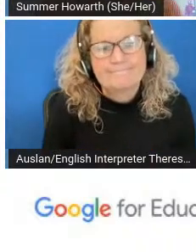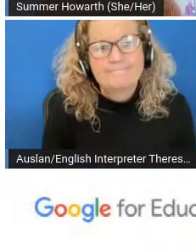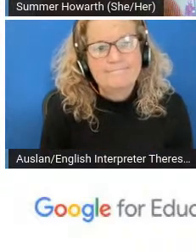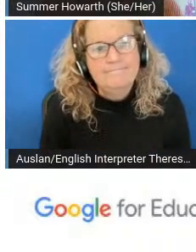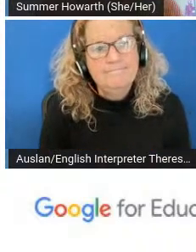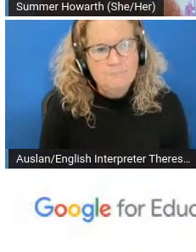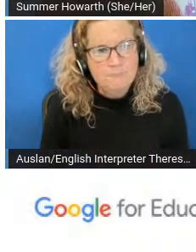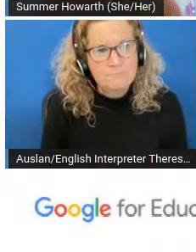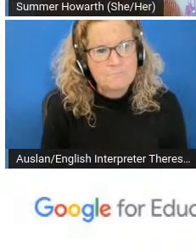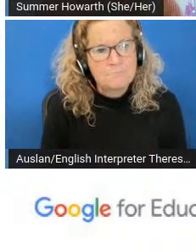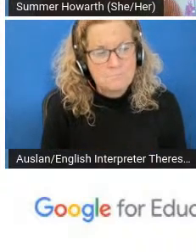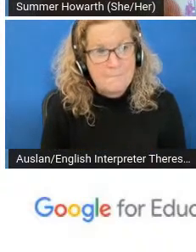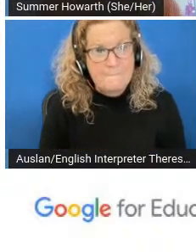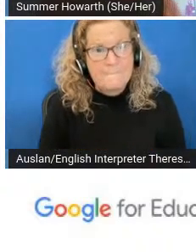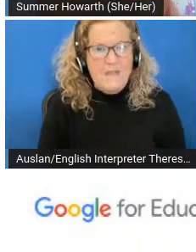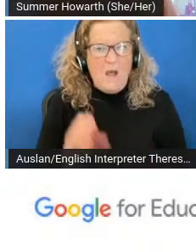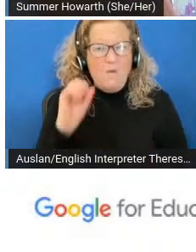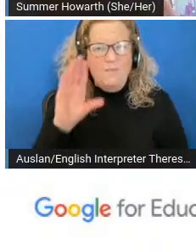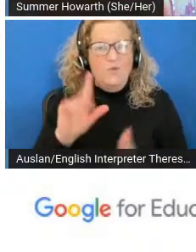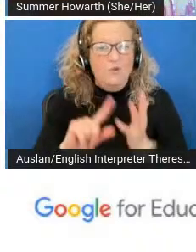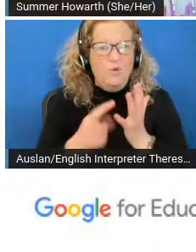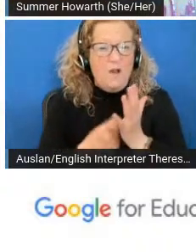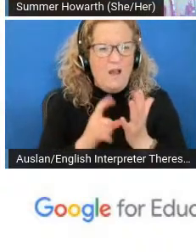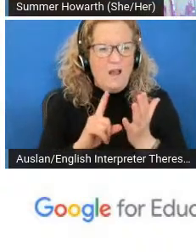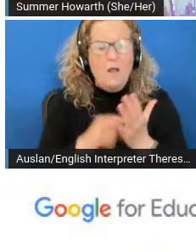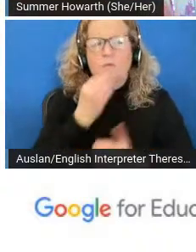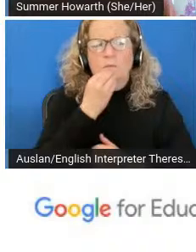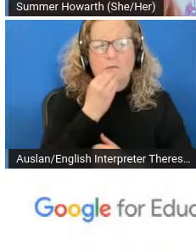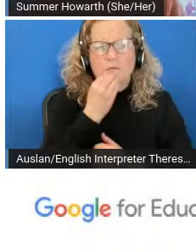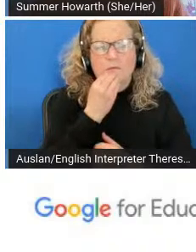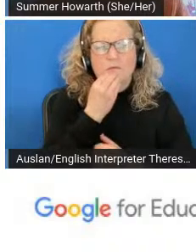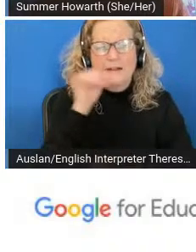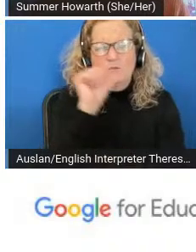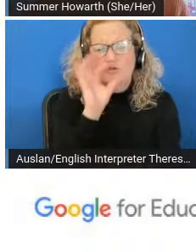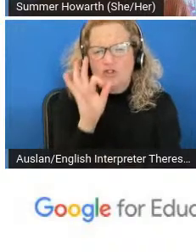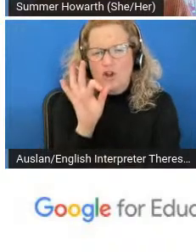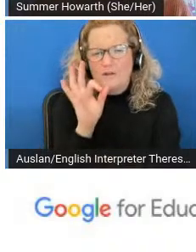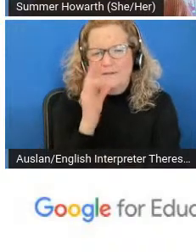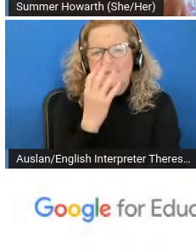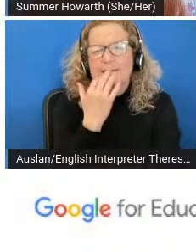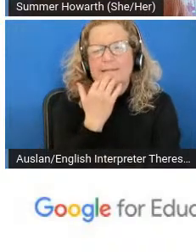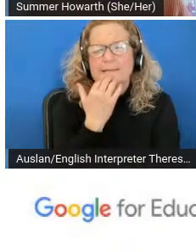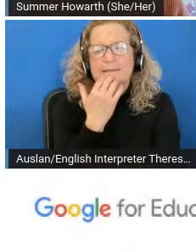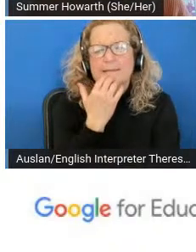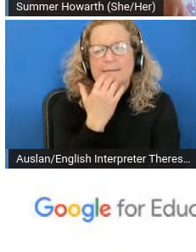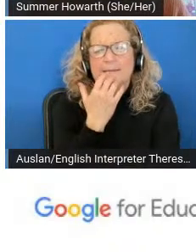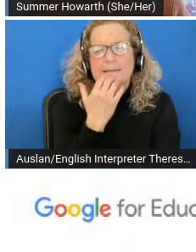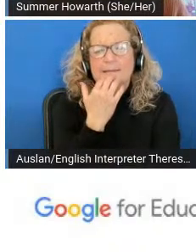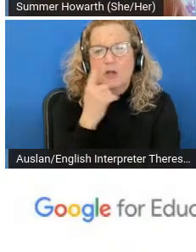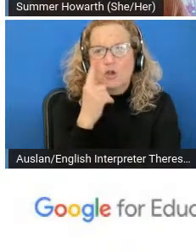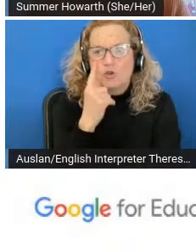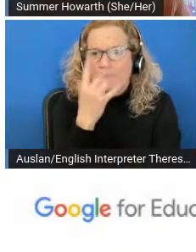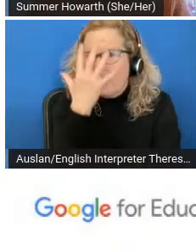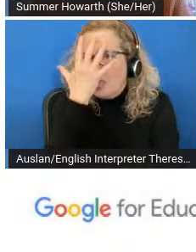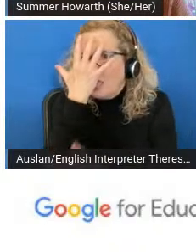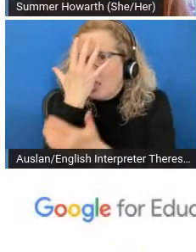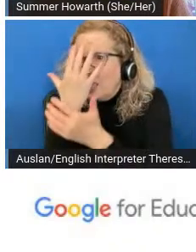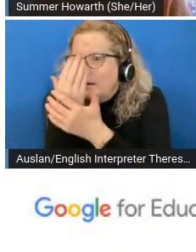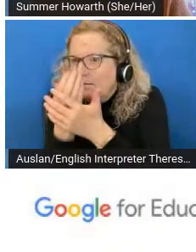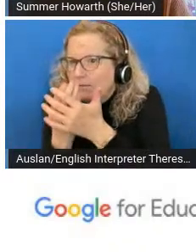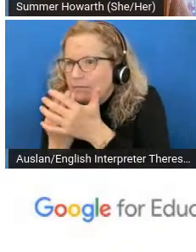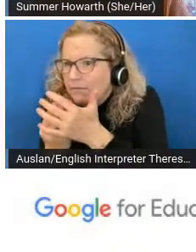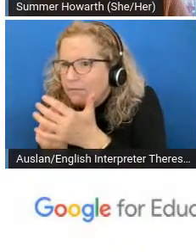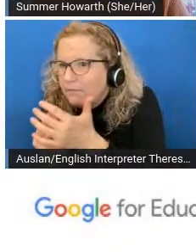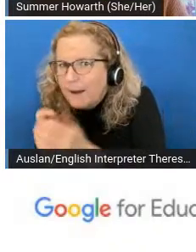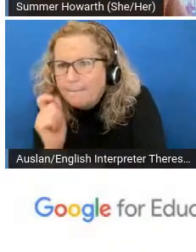the URL into. Actually, I best not pop the URL into the chat, because otherwise you'll be stuck on it forever, and you won't want to leave this site, because